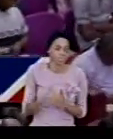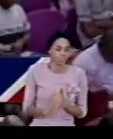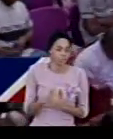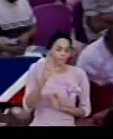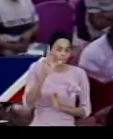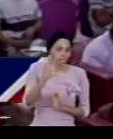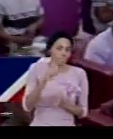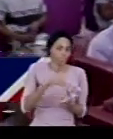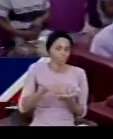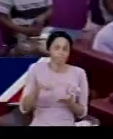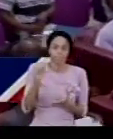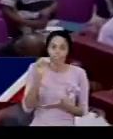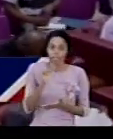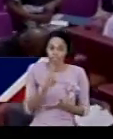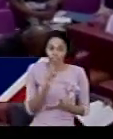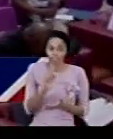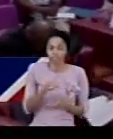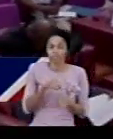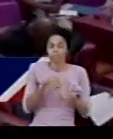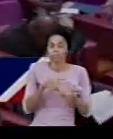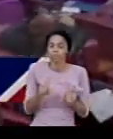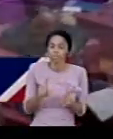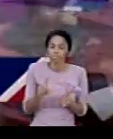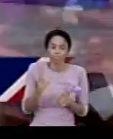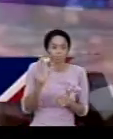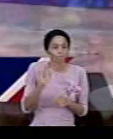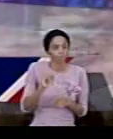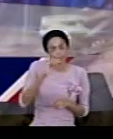11. But that